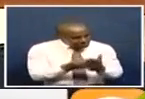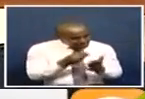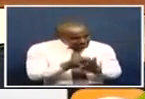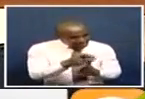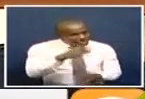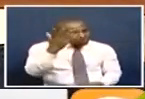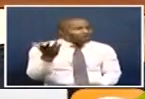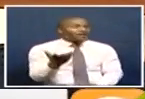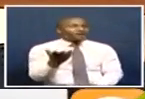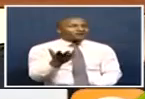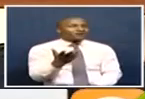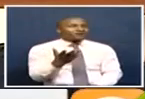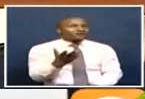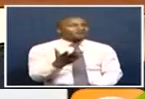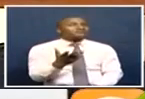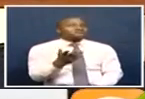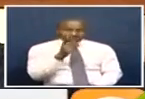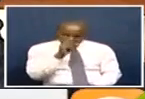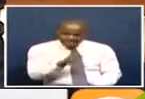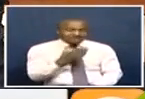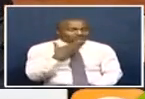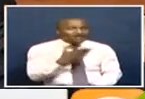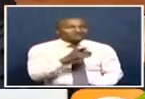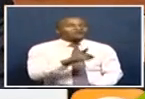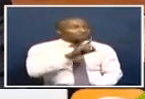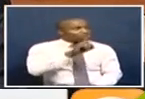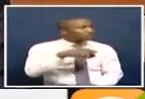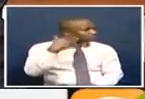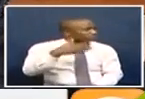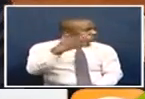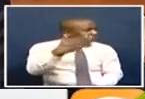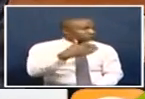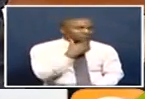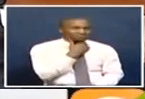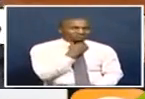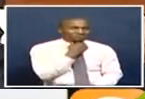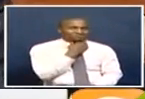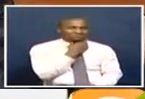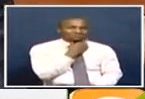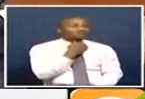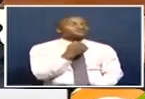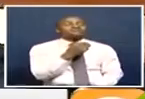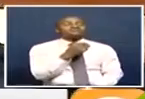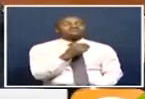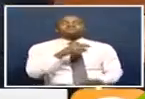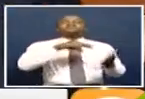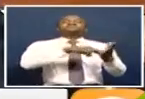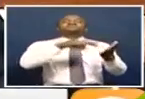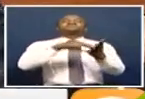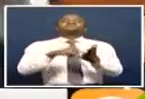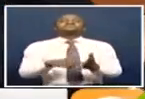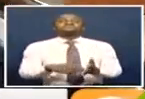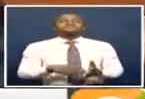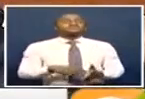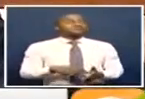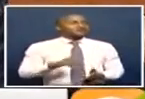What happened? You will be still answering those questions every day. You can't be allowed to start speaking, you know? And Kenyans